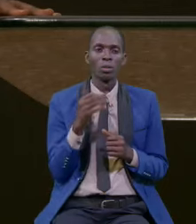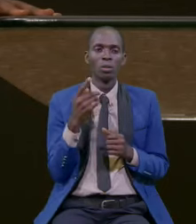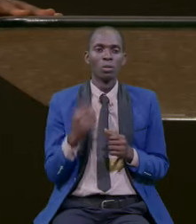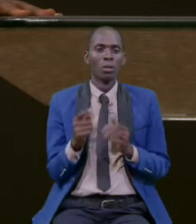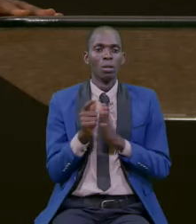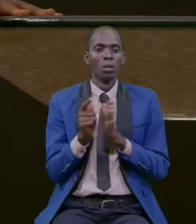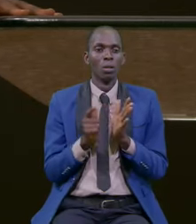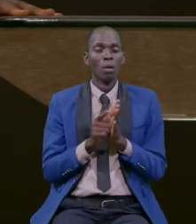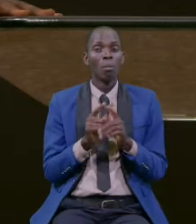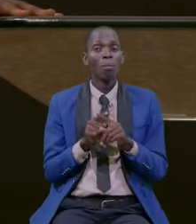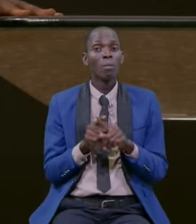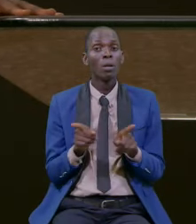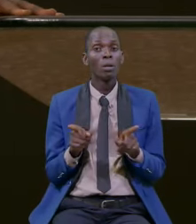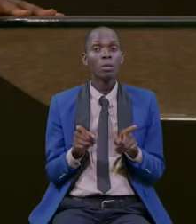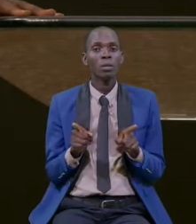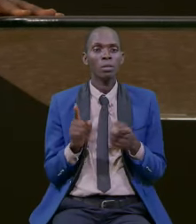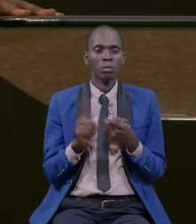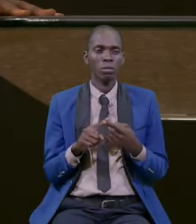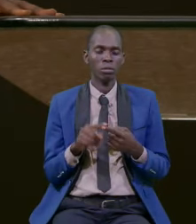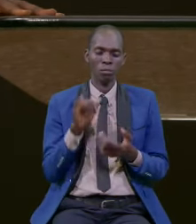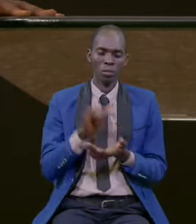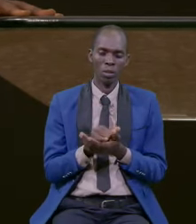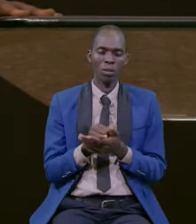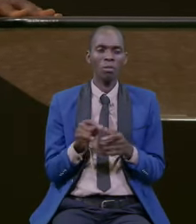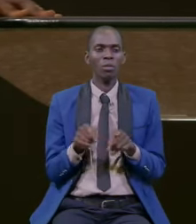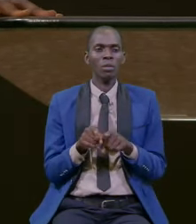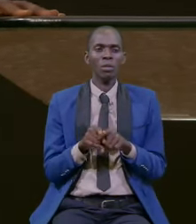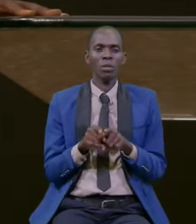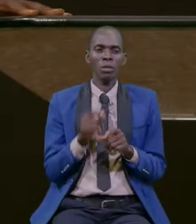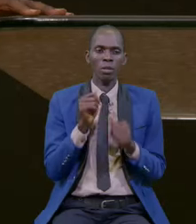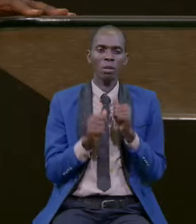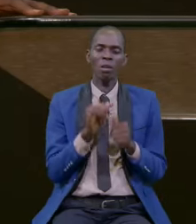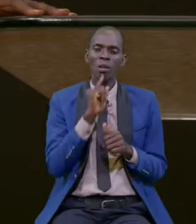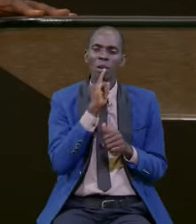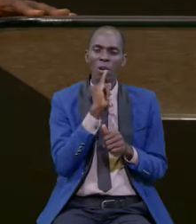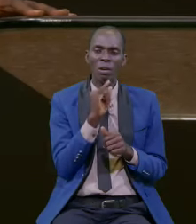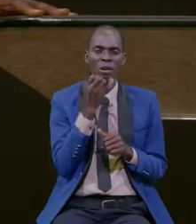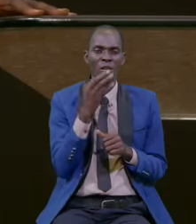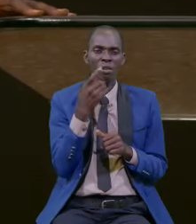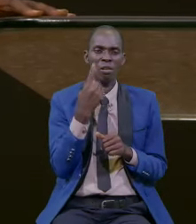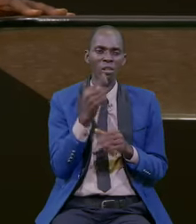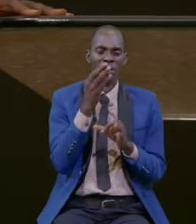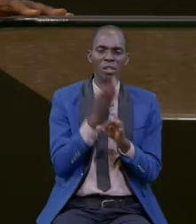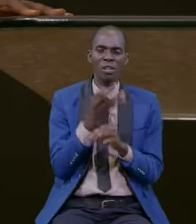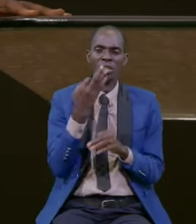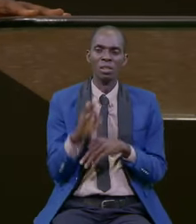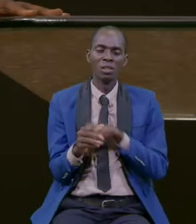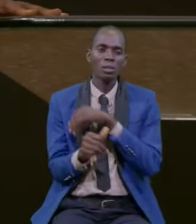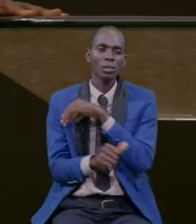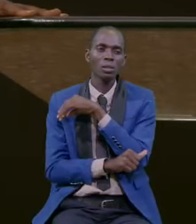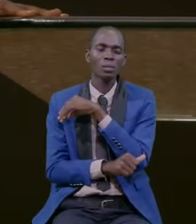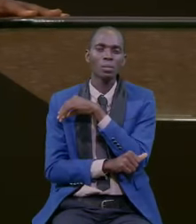law, but to that also which is of the faith of